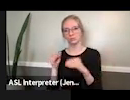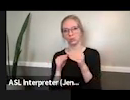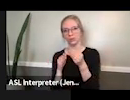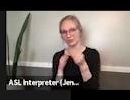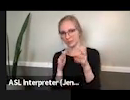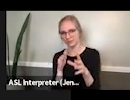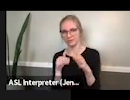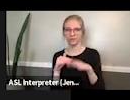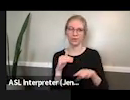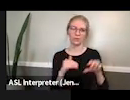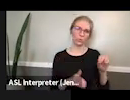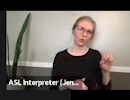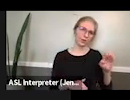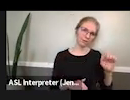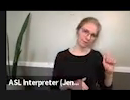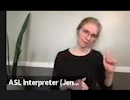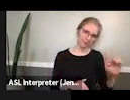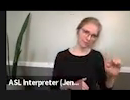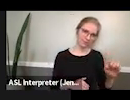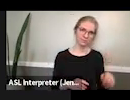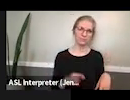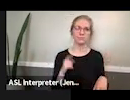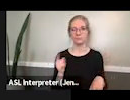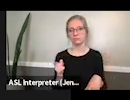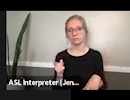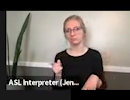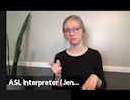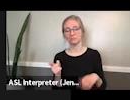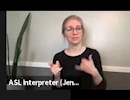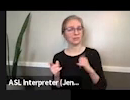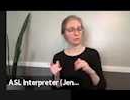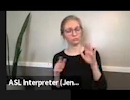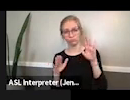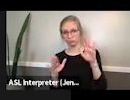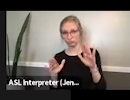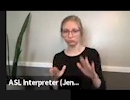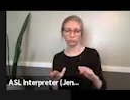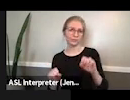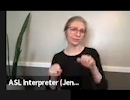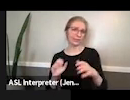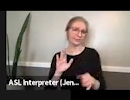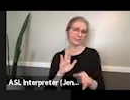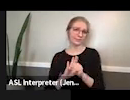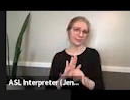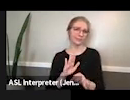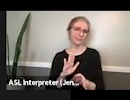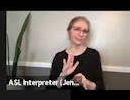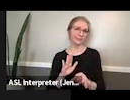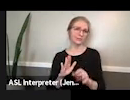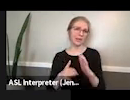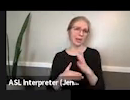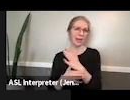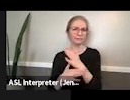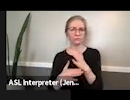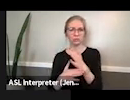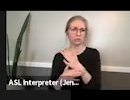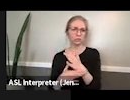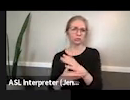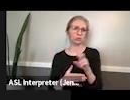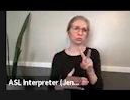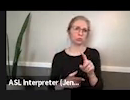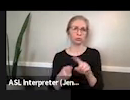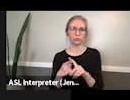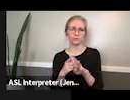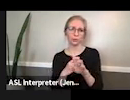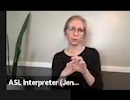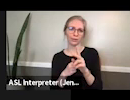the OAE. It's still excellent of detecting average sensory neural loss at 2 to 4 kilohertz, same range,